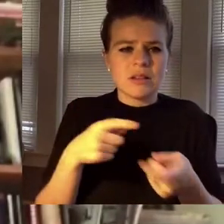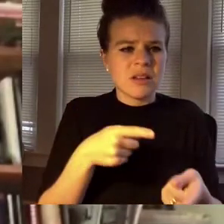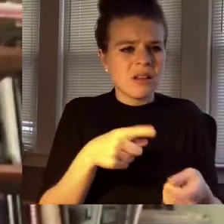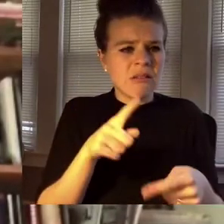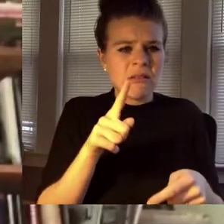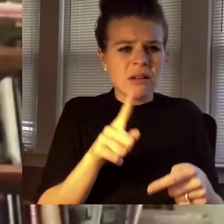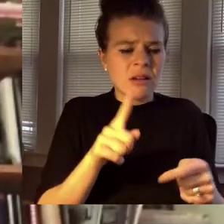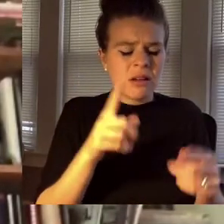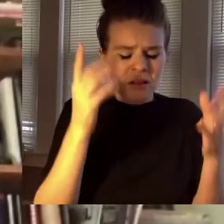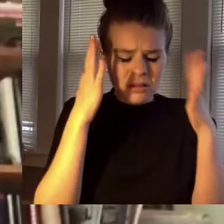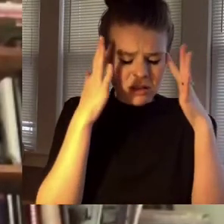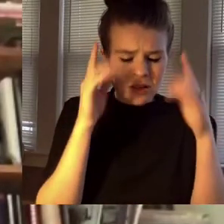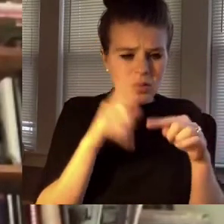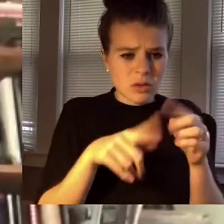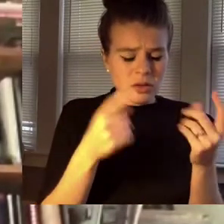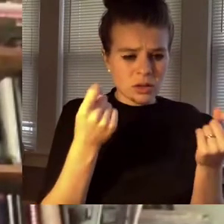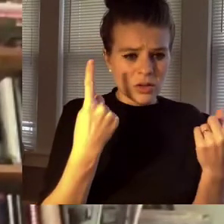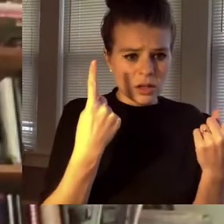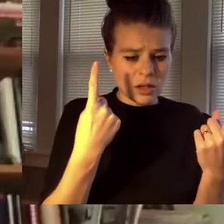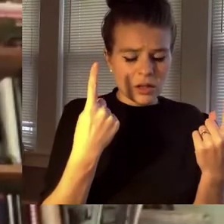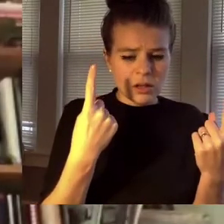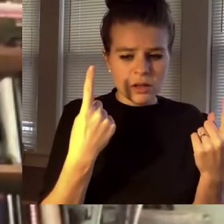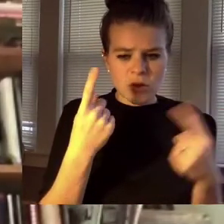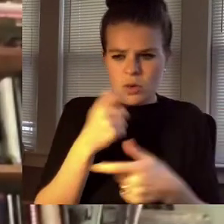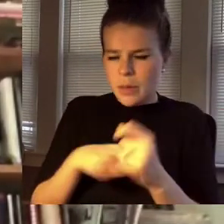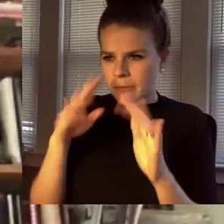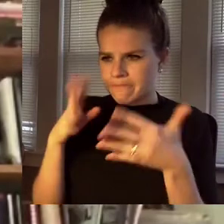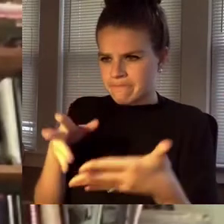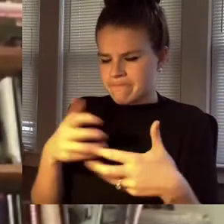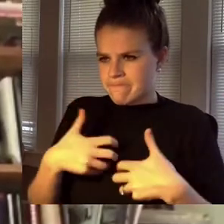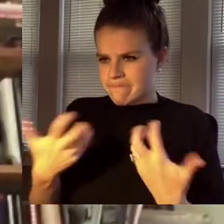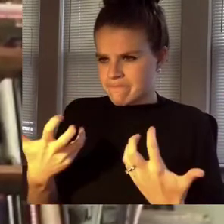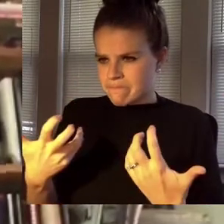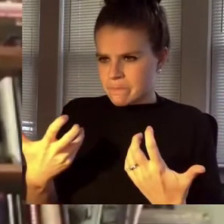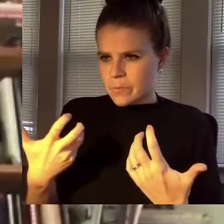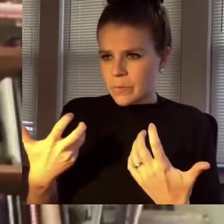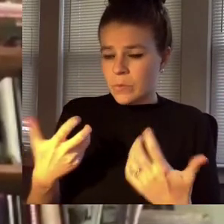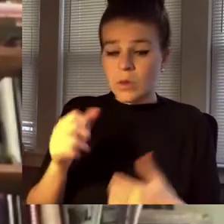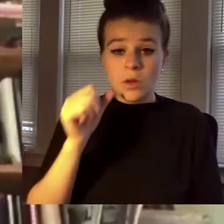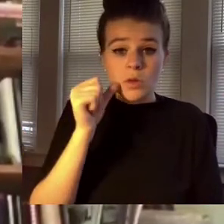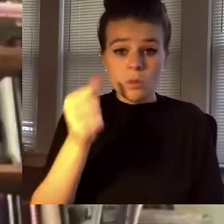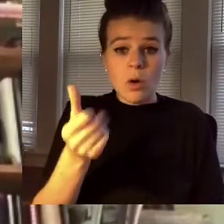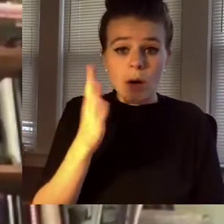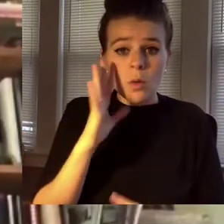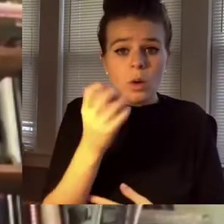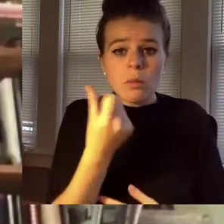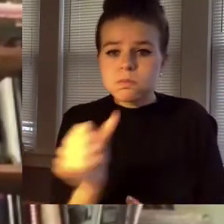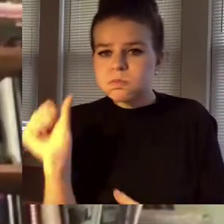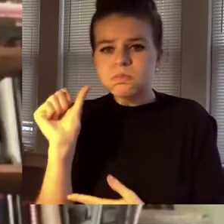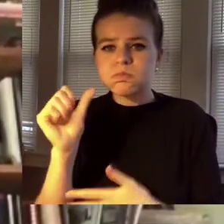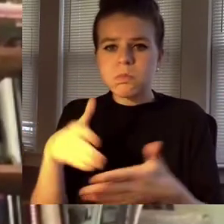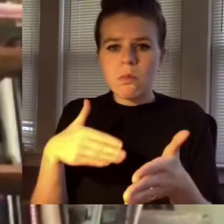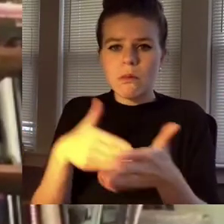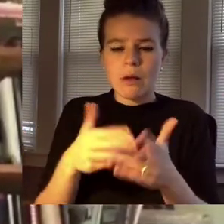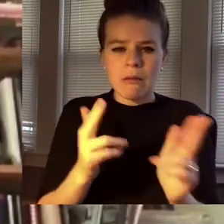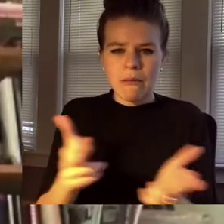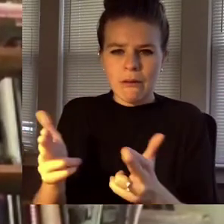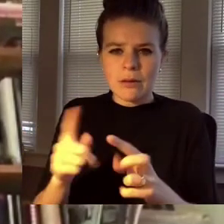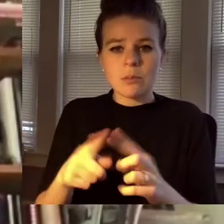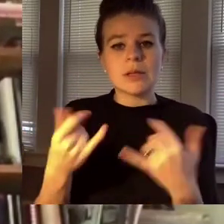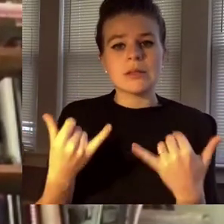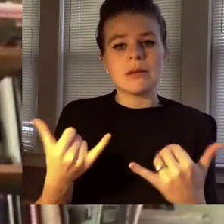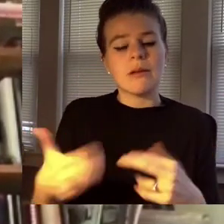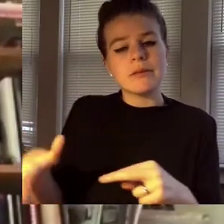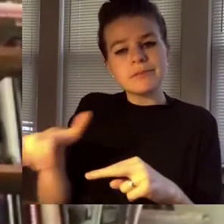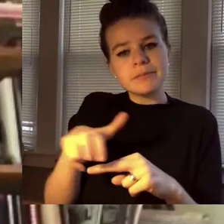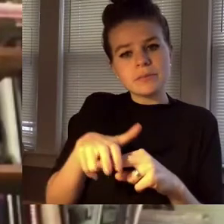incomprehensible. Tomorrow, I will protest the infestation of guns. But today I sit in the shelter of